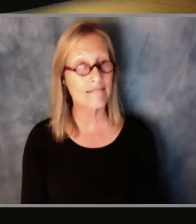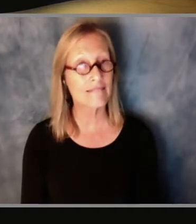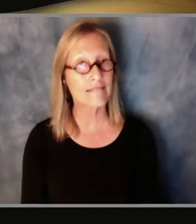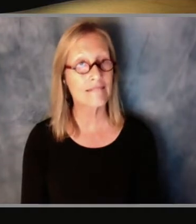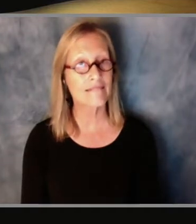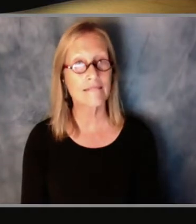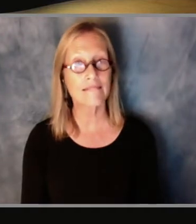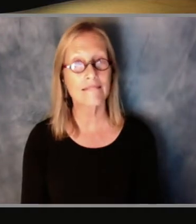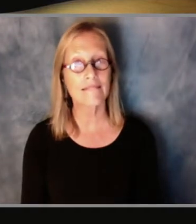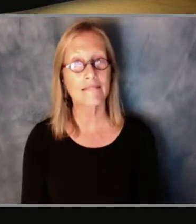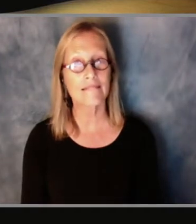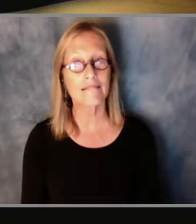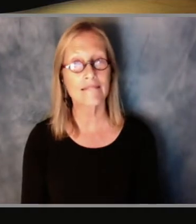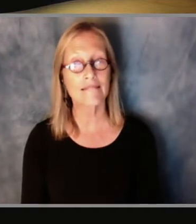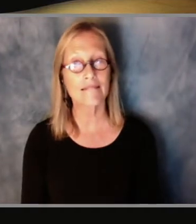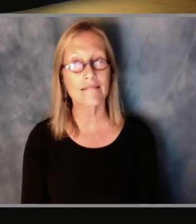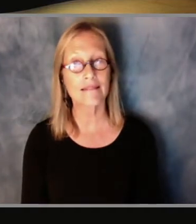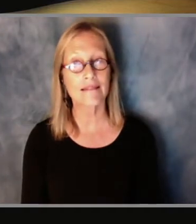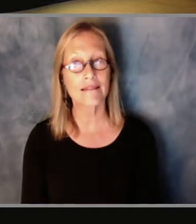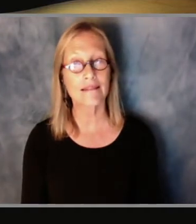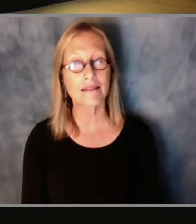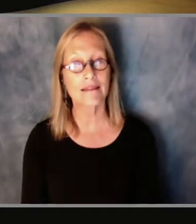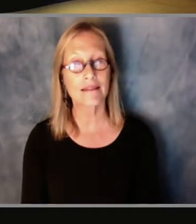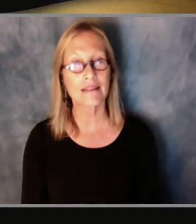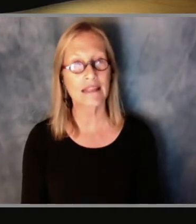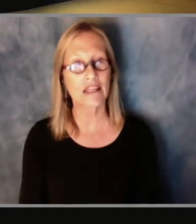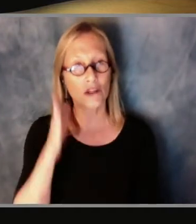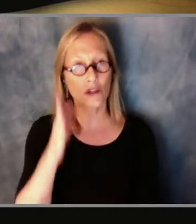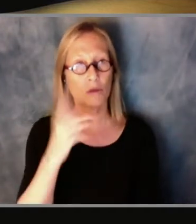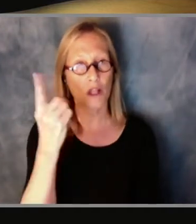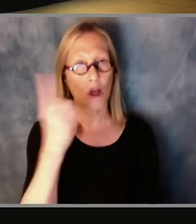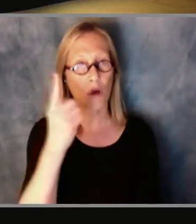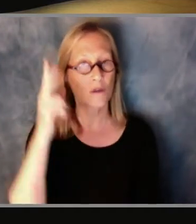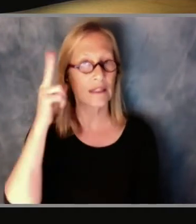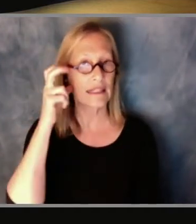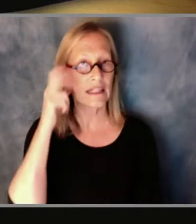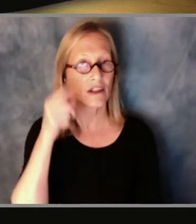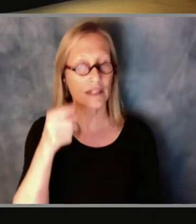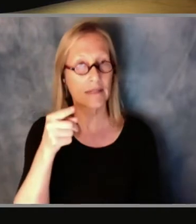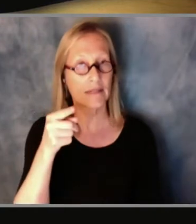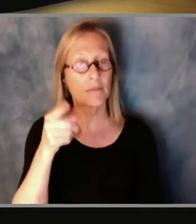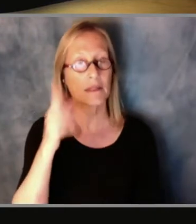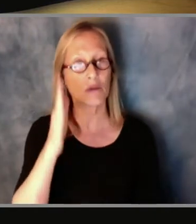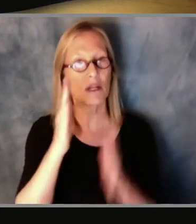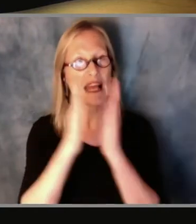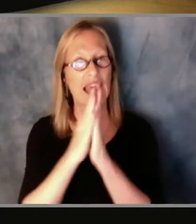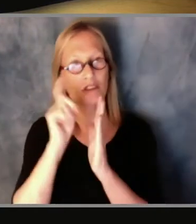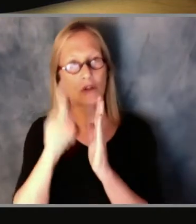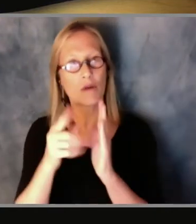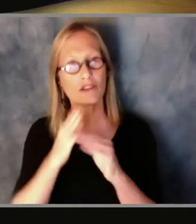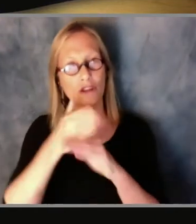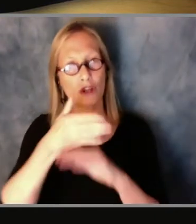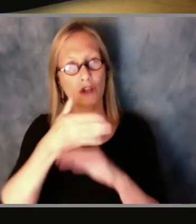He's going to be audio only, asking a question over the phone.